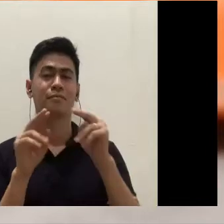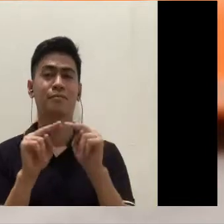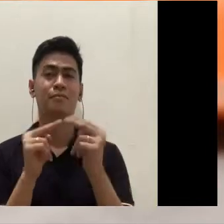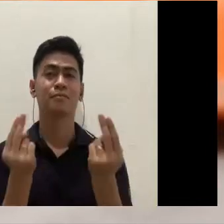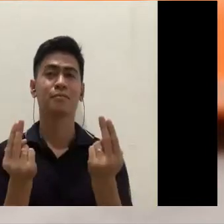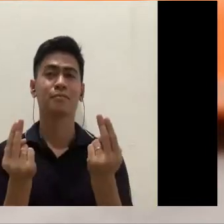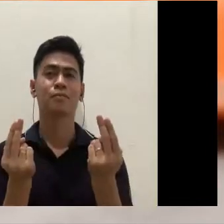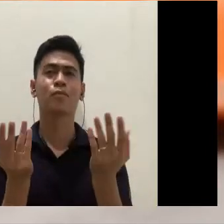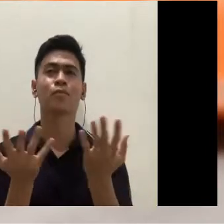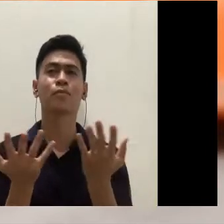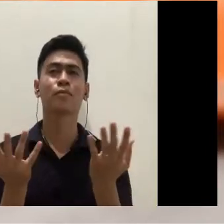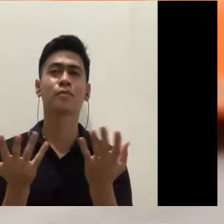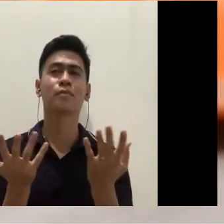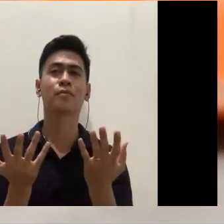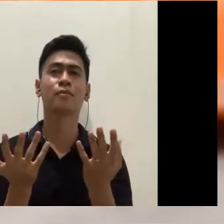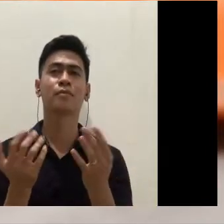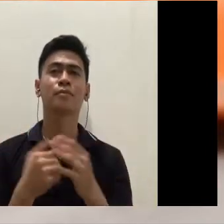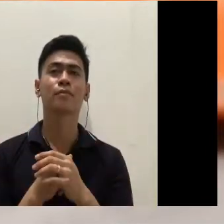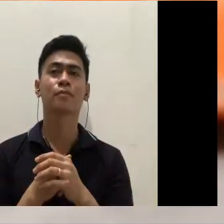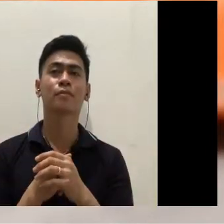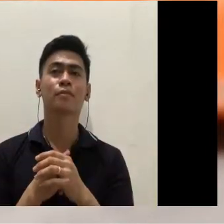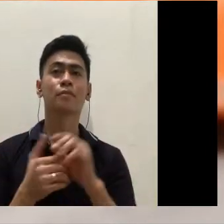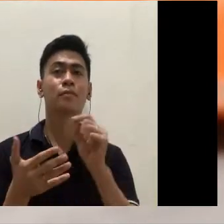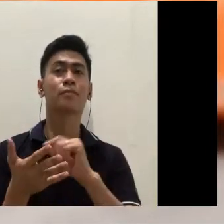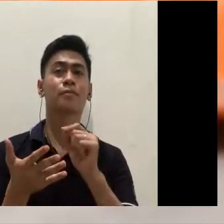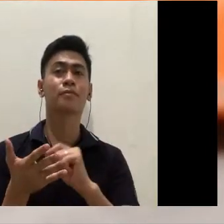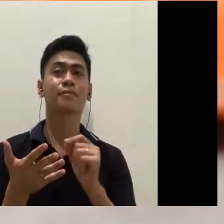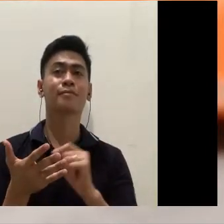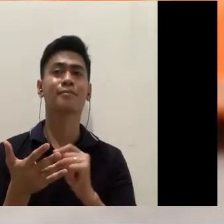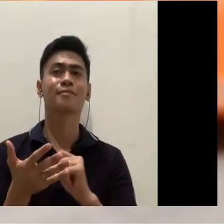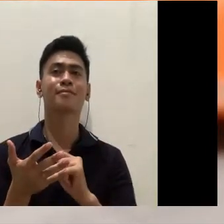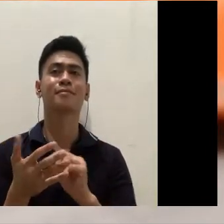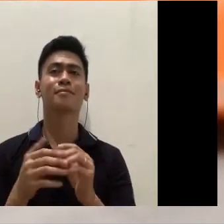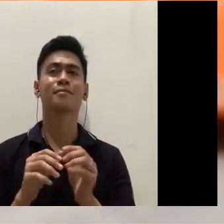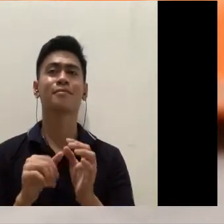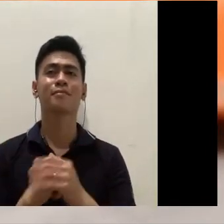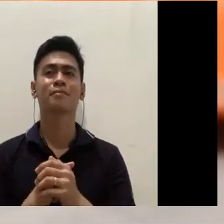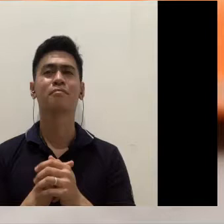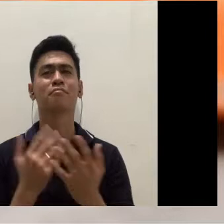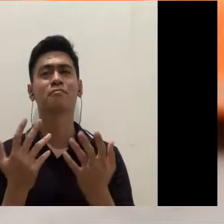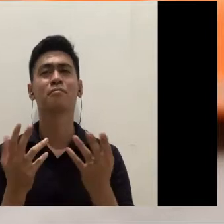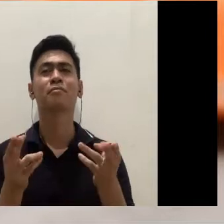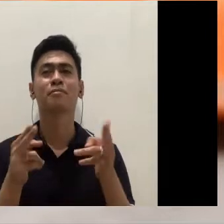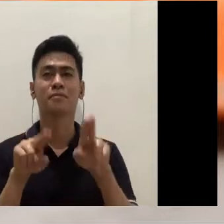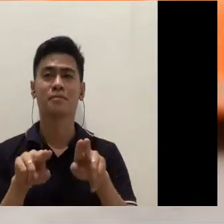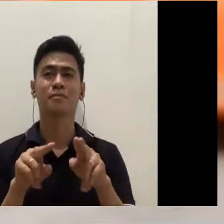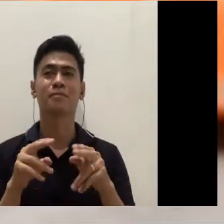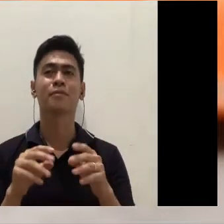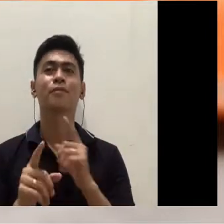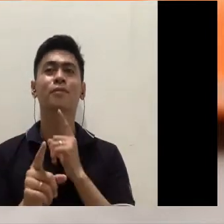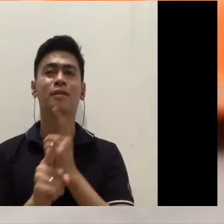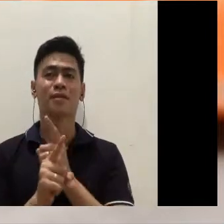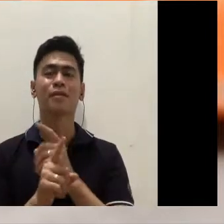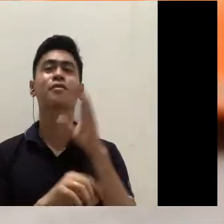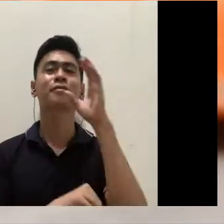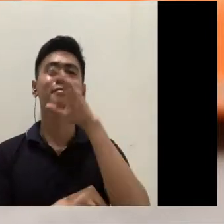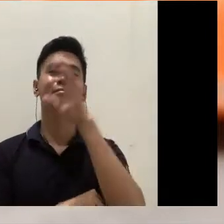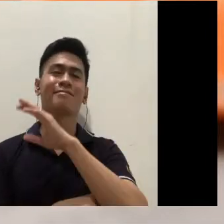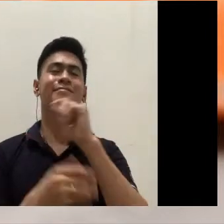It seems that I'm inside the notebook, where writing mostly happens. That's